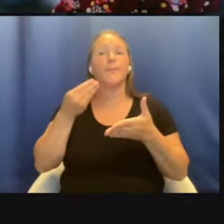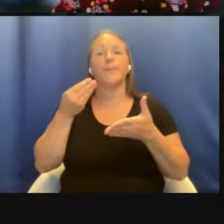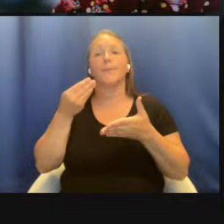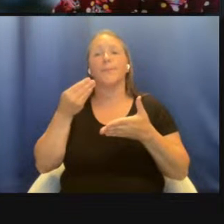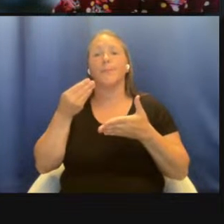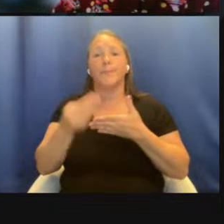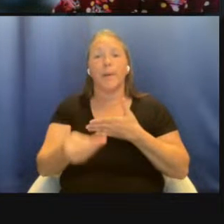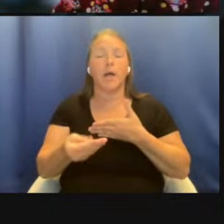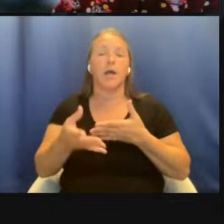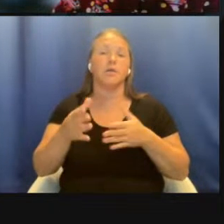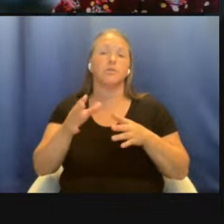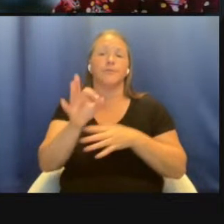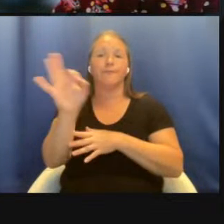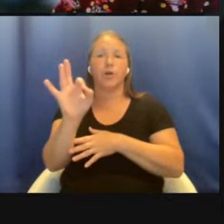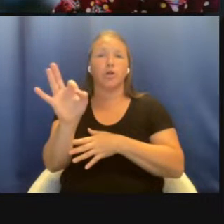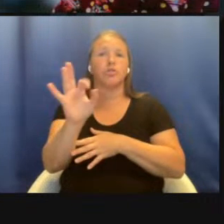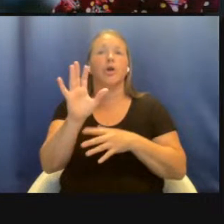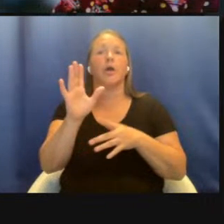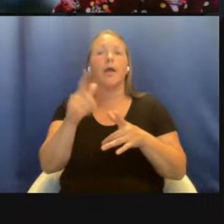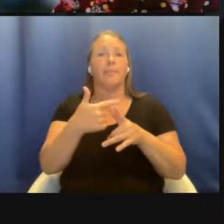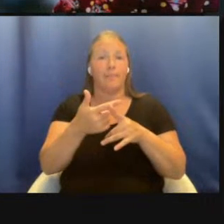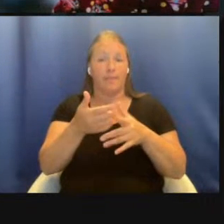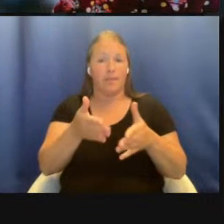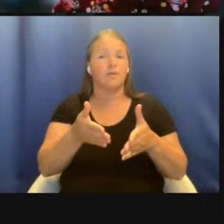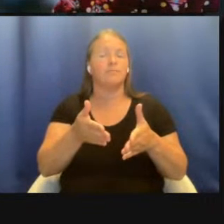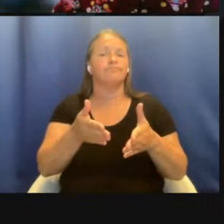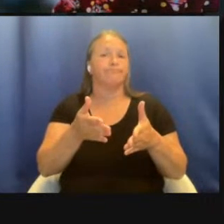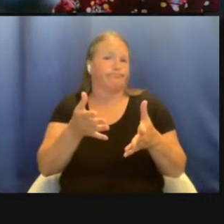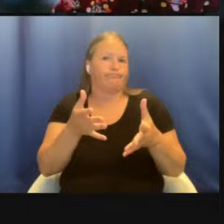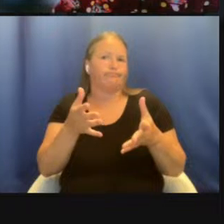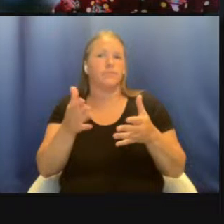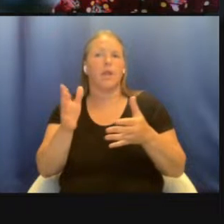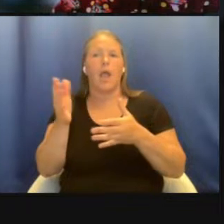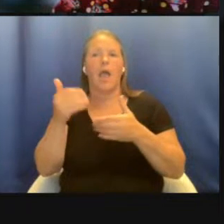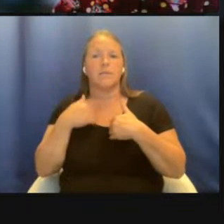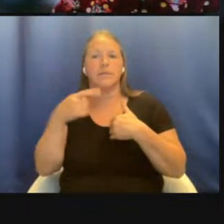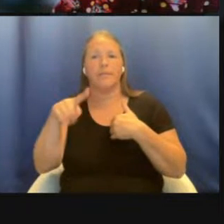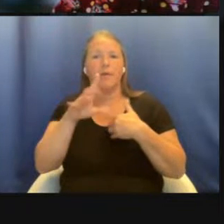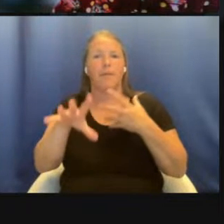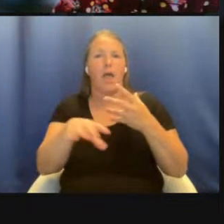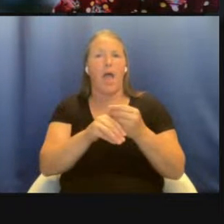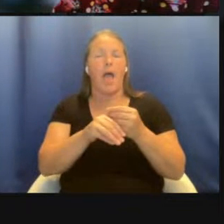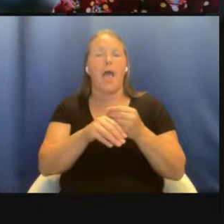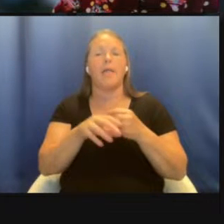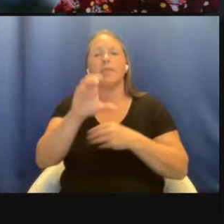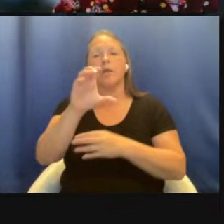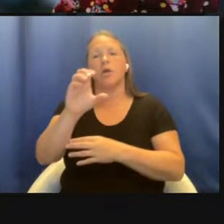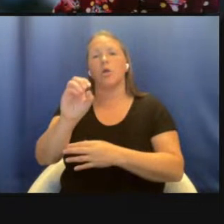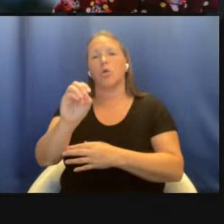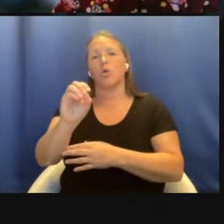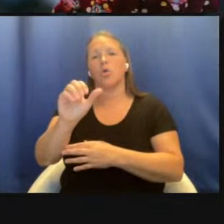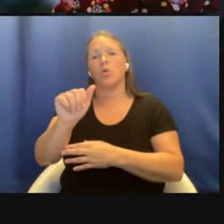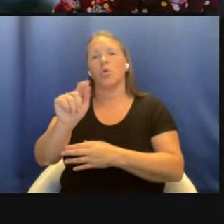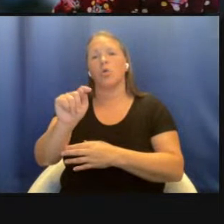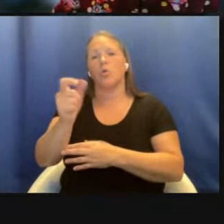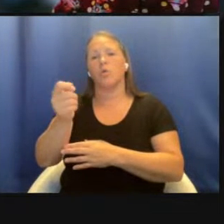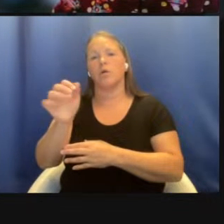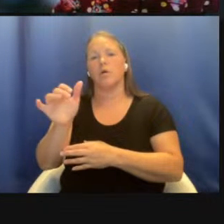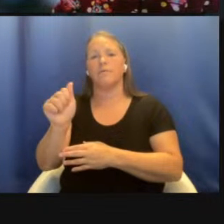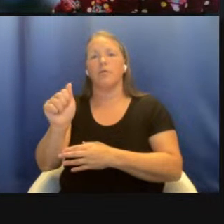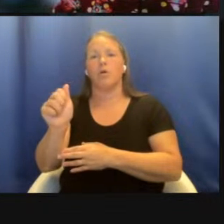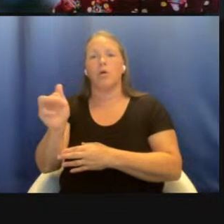of arms in this elaborate finial. And then here a detail from a mirror,